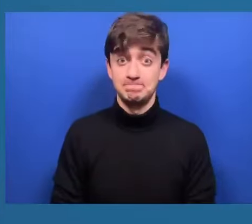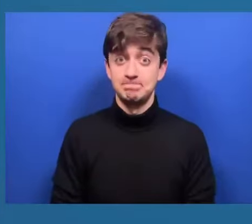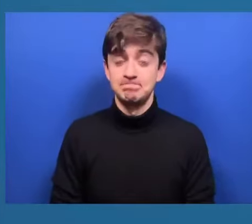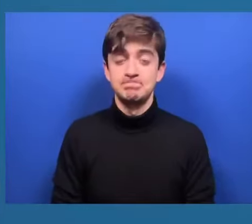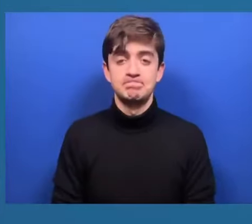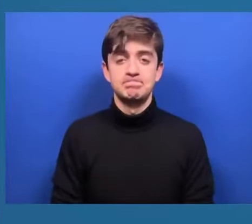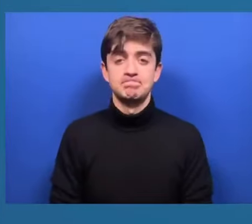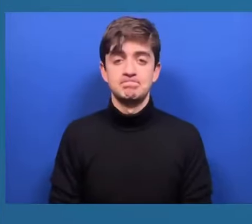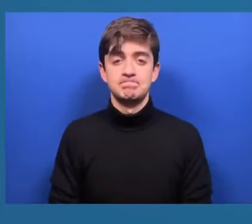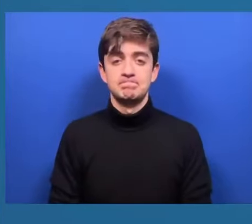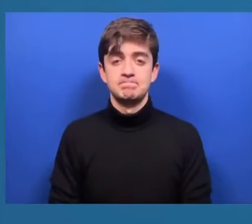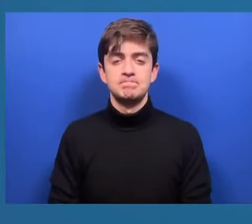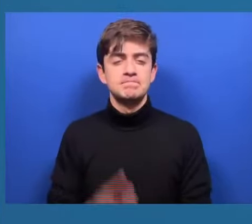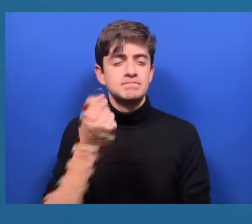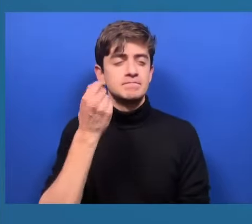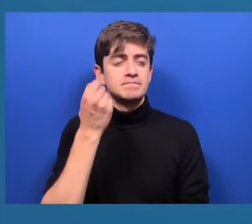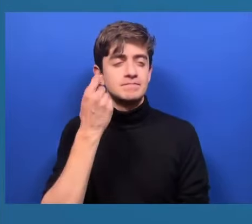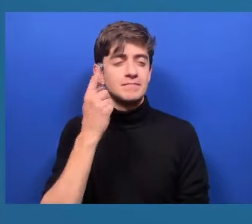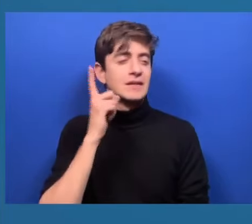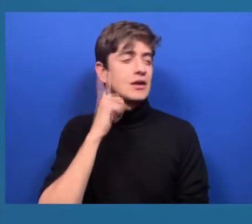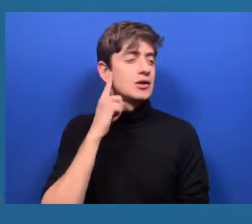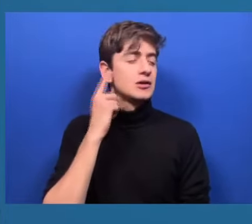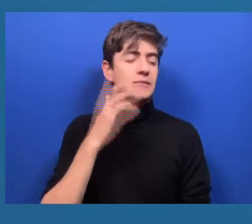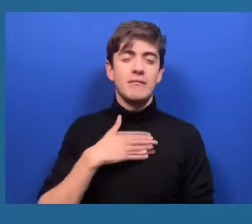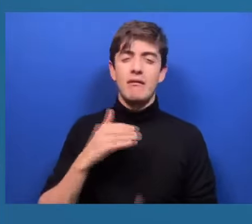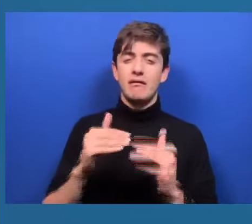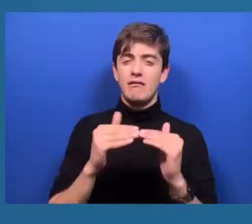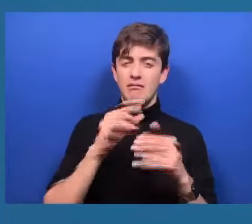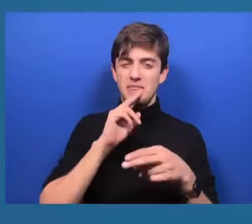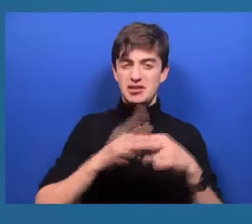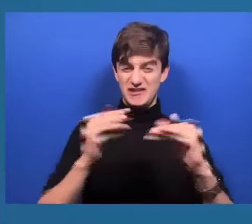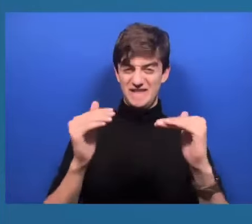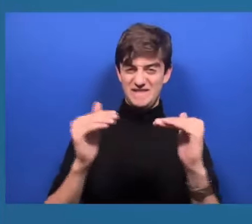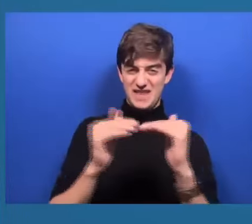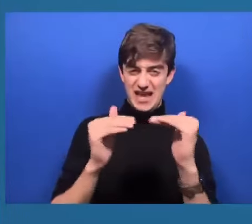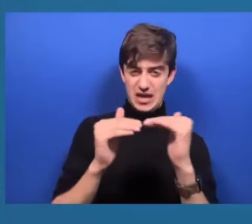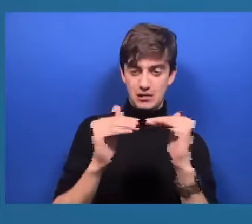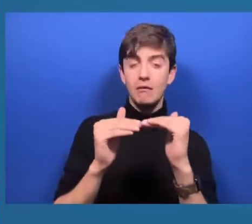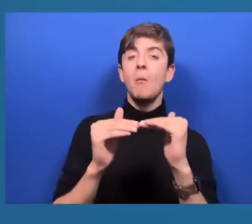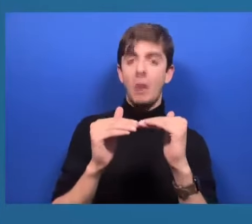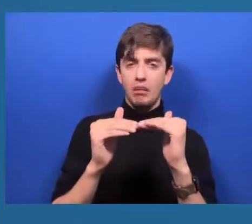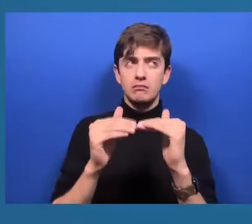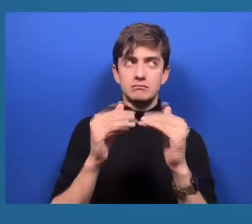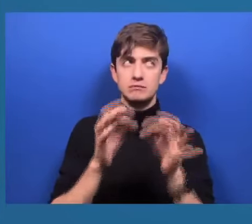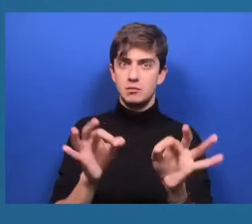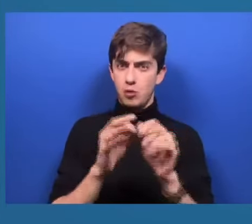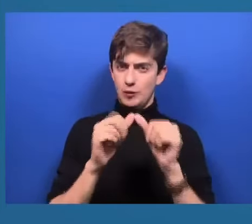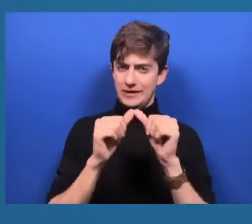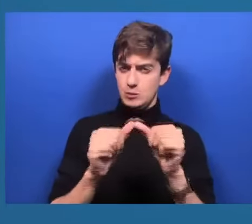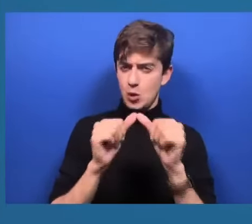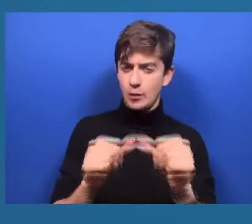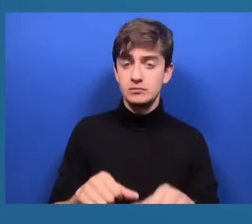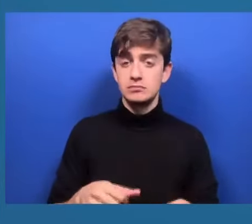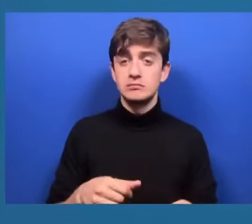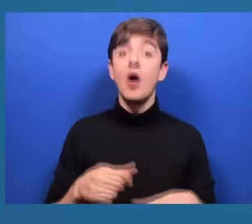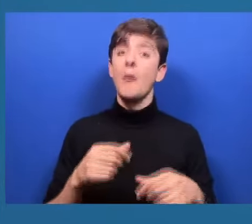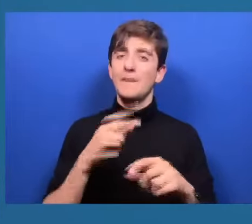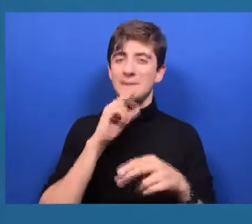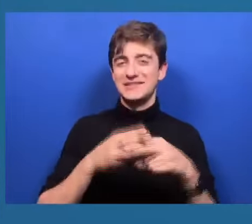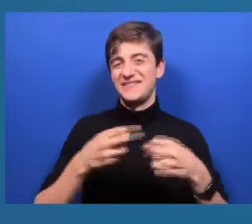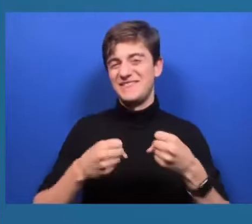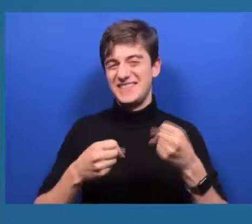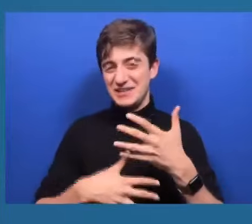But I heard my colleague mention fear, and I also want to mention that it is important that we keep pushing forward. I sometimes are fearful, but I try to